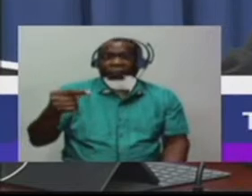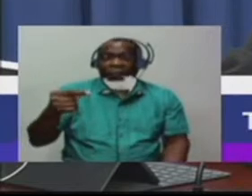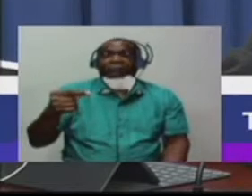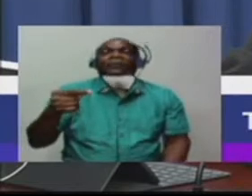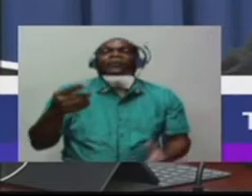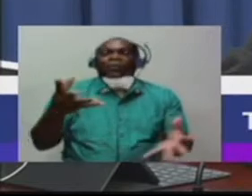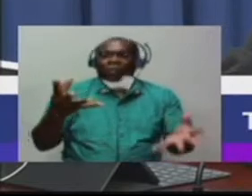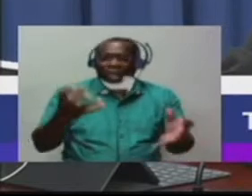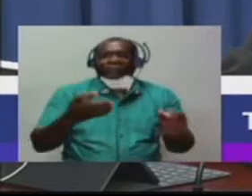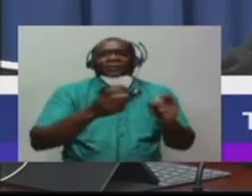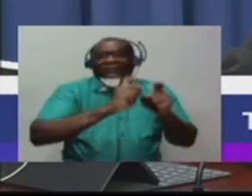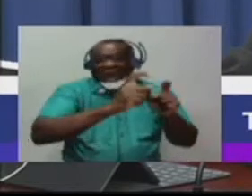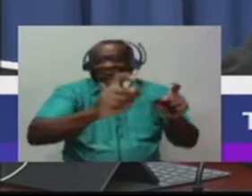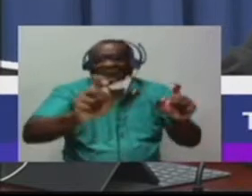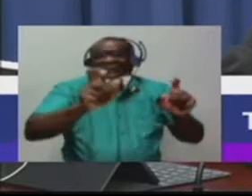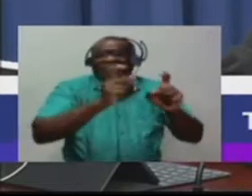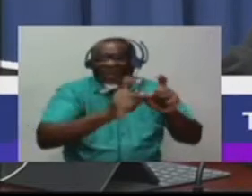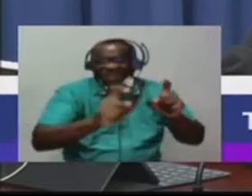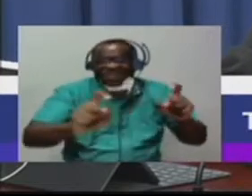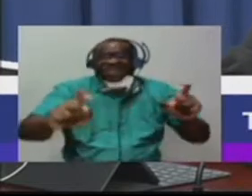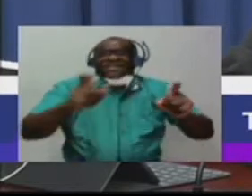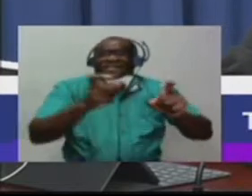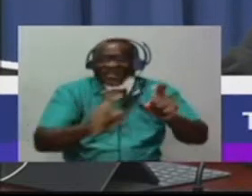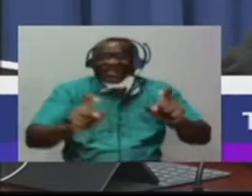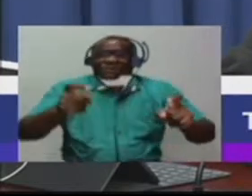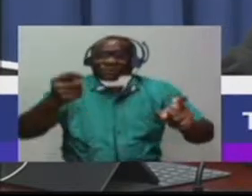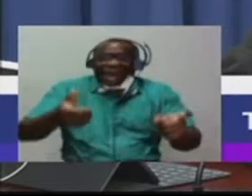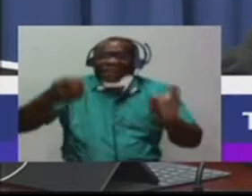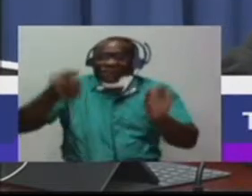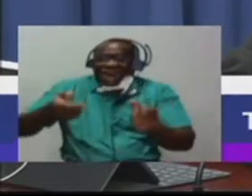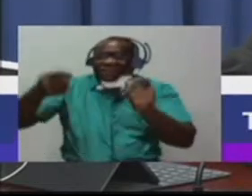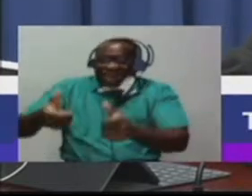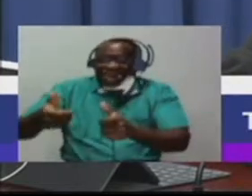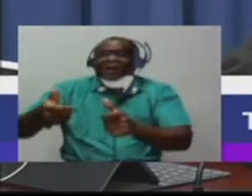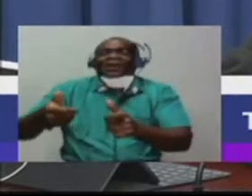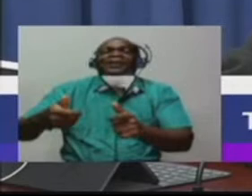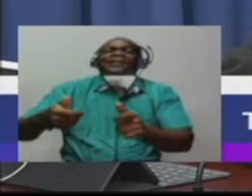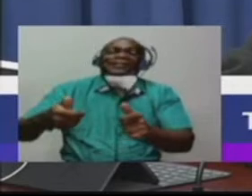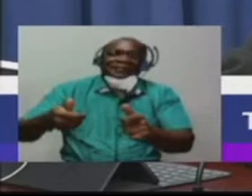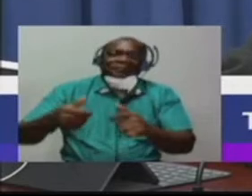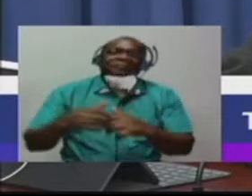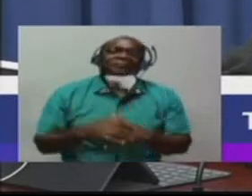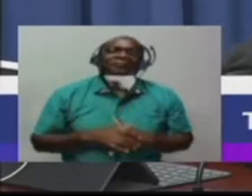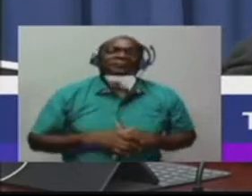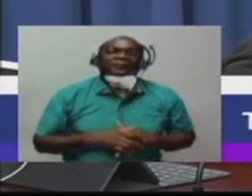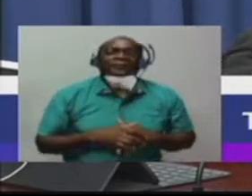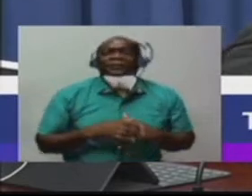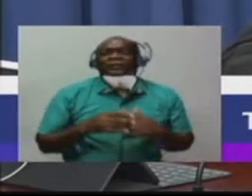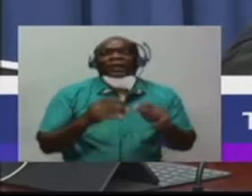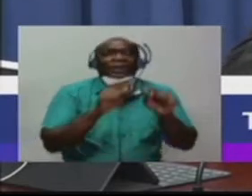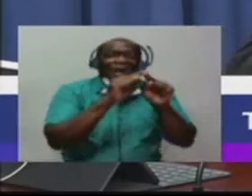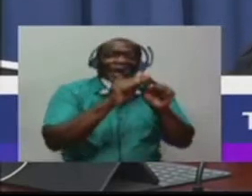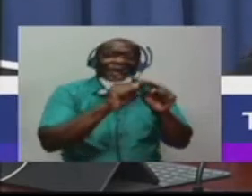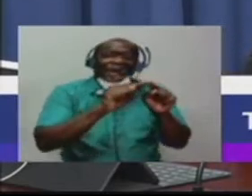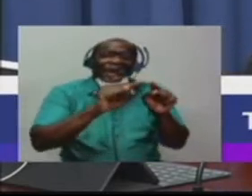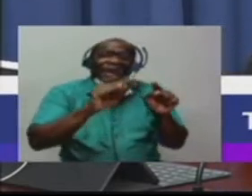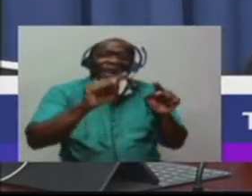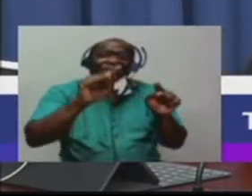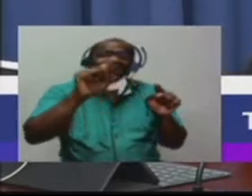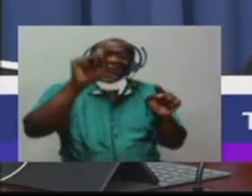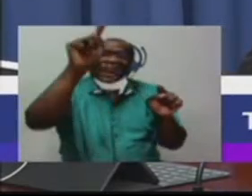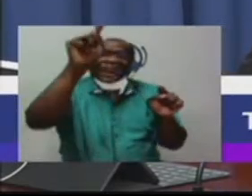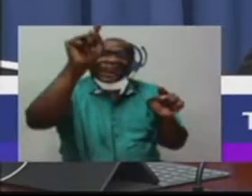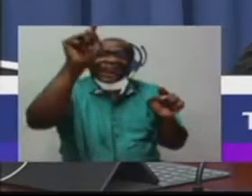the aquamarine line a little more vertical instead of plateauing. I want to turn